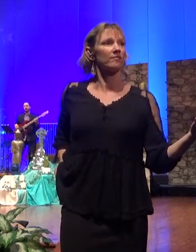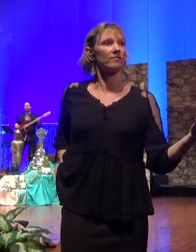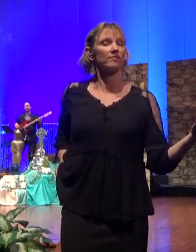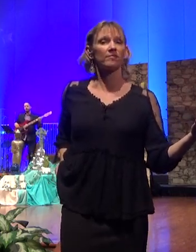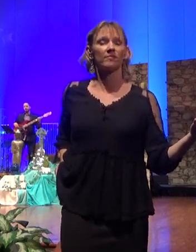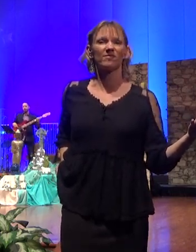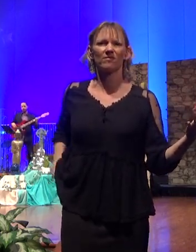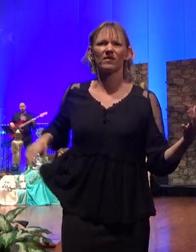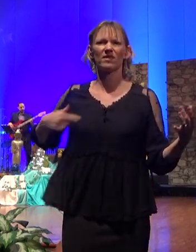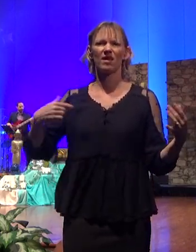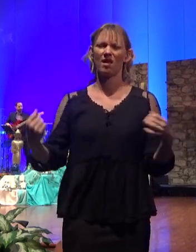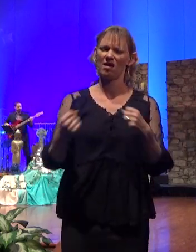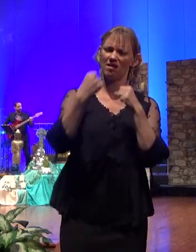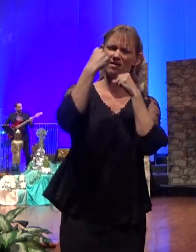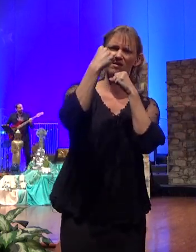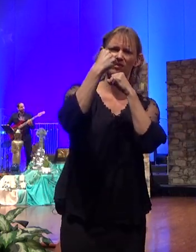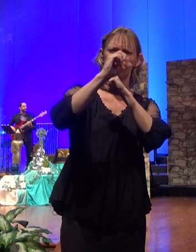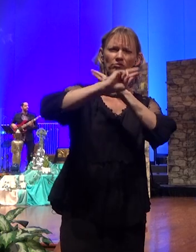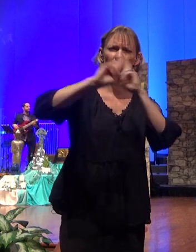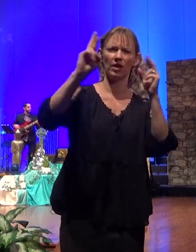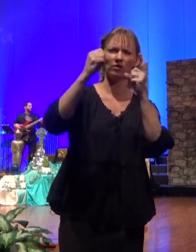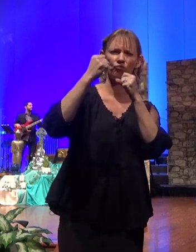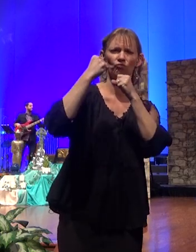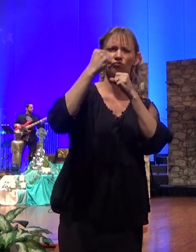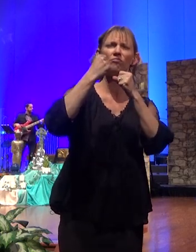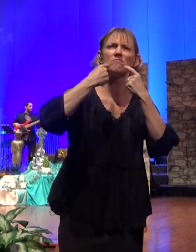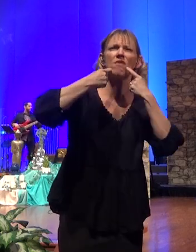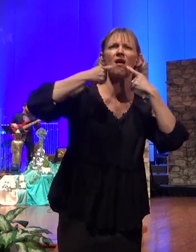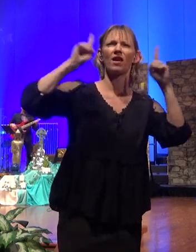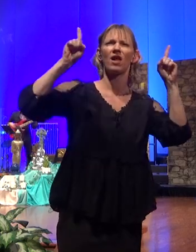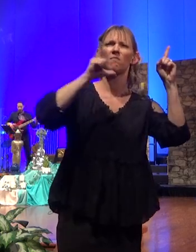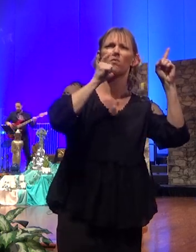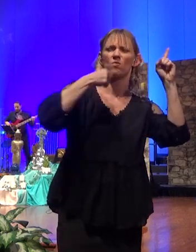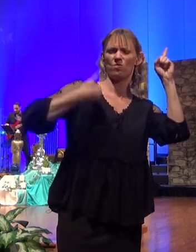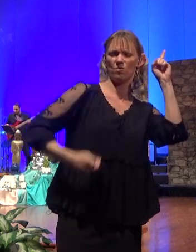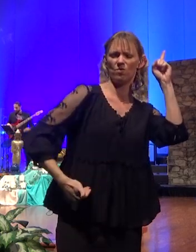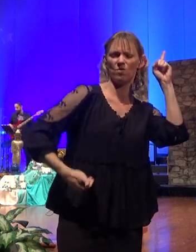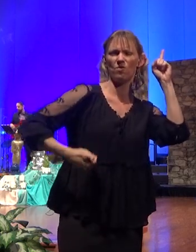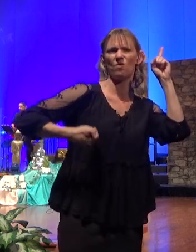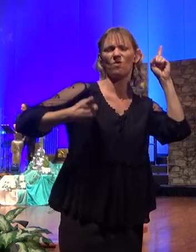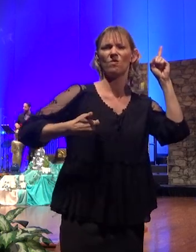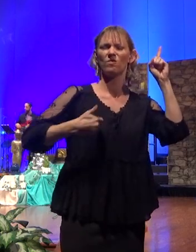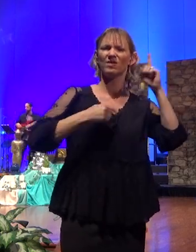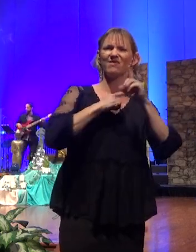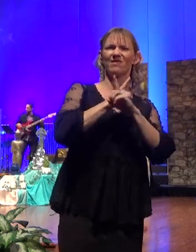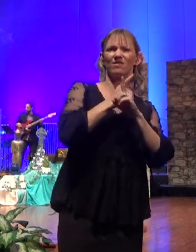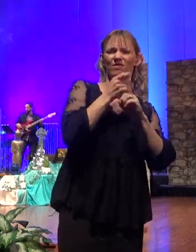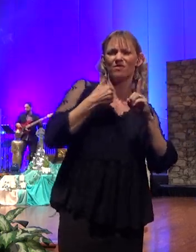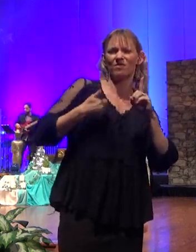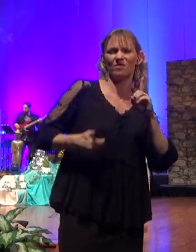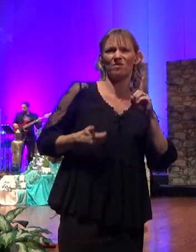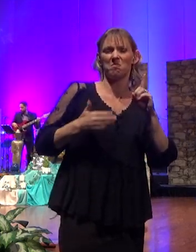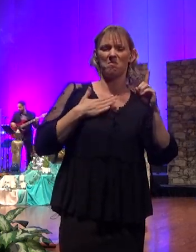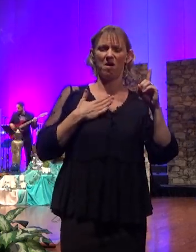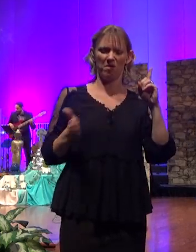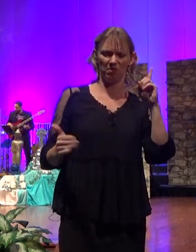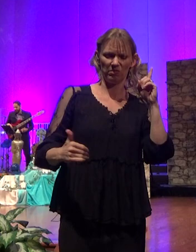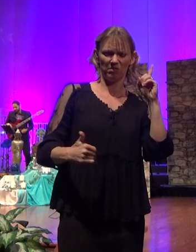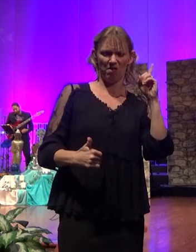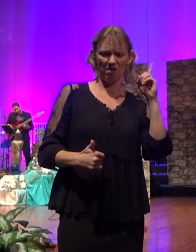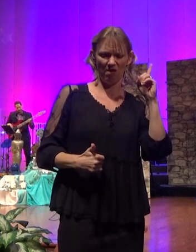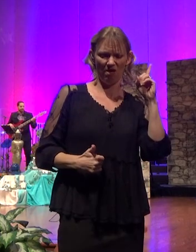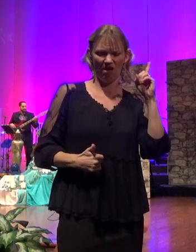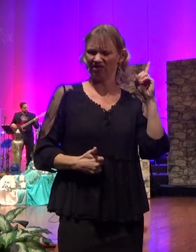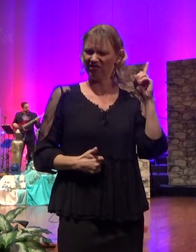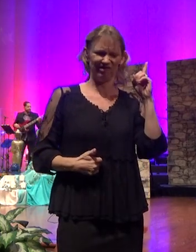Fists up high, proclaiming my case at the cost of my soul.